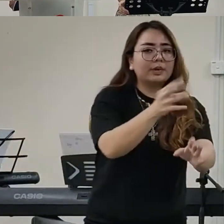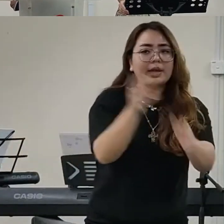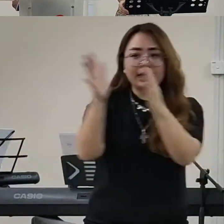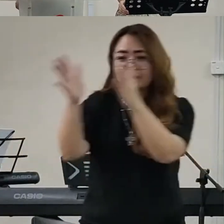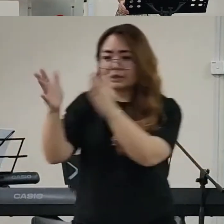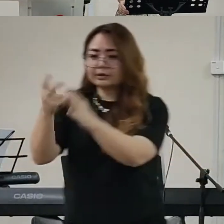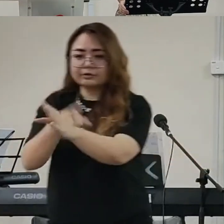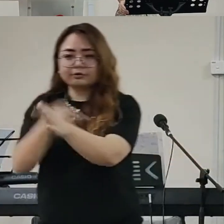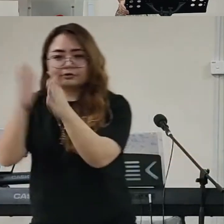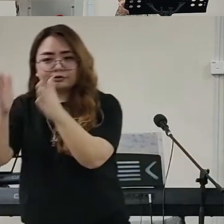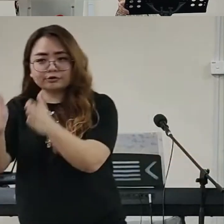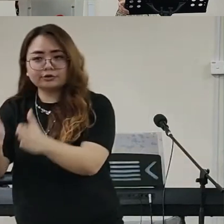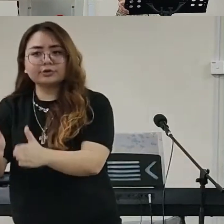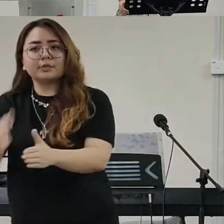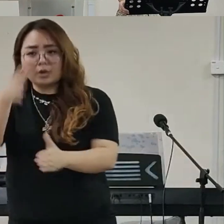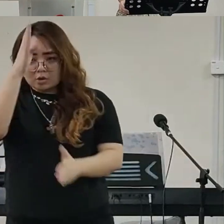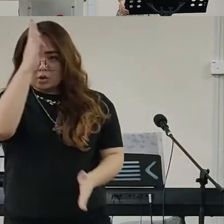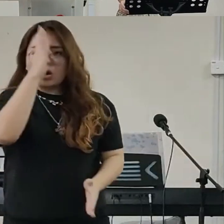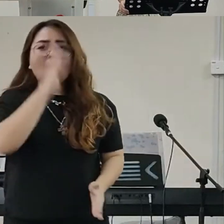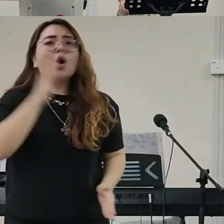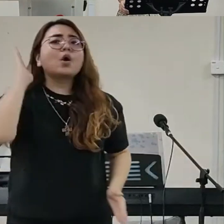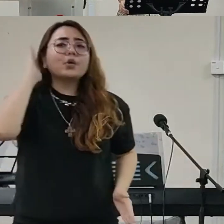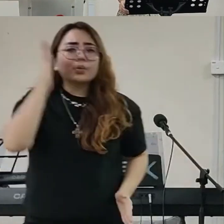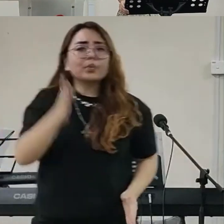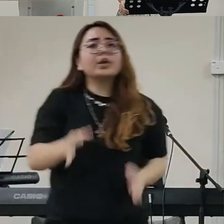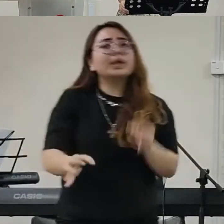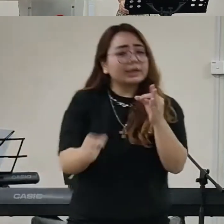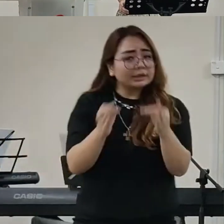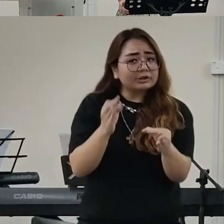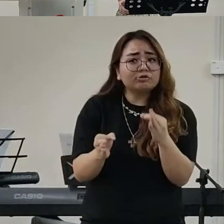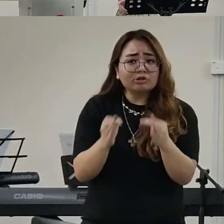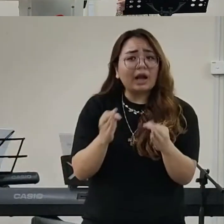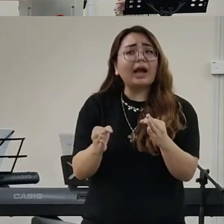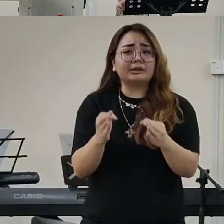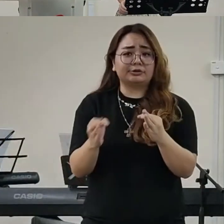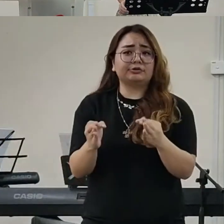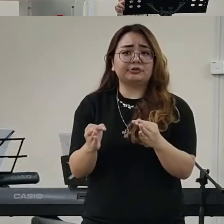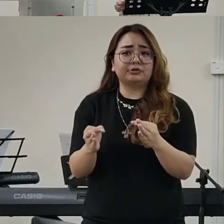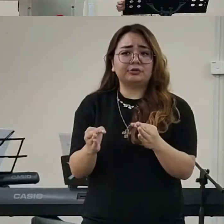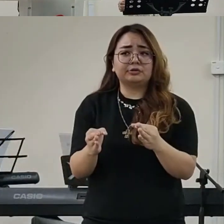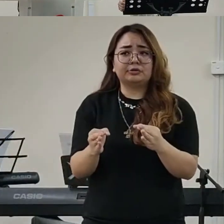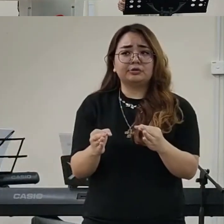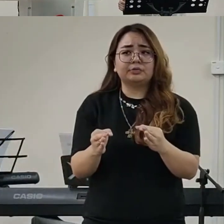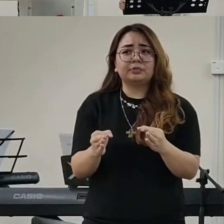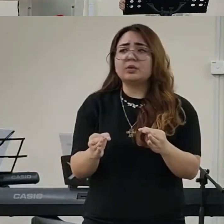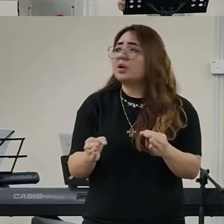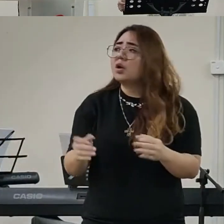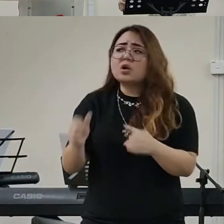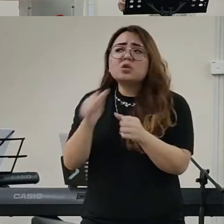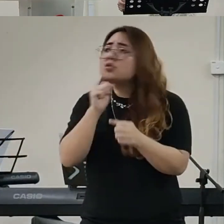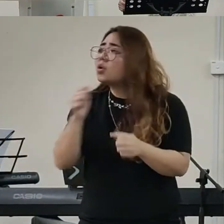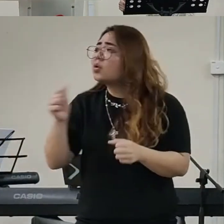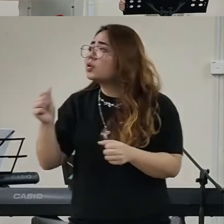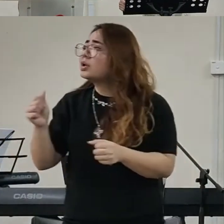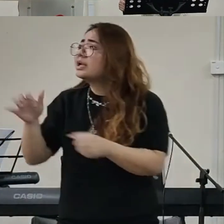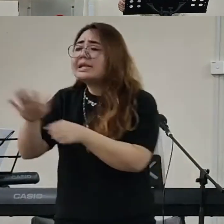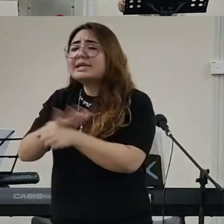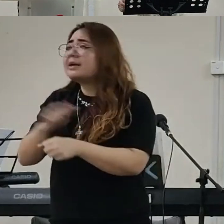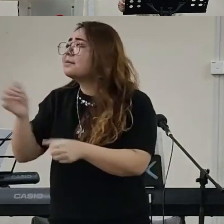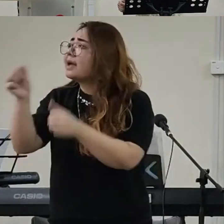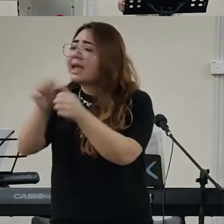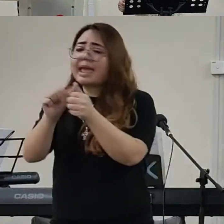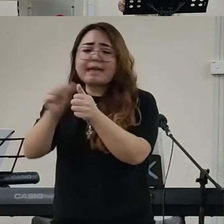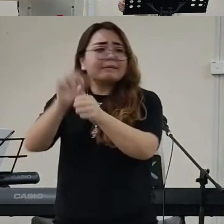following? So don't just say I'm a sheep, I'm a Christian, I'm going to church every Sunday, but you are so busy with your